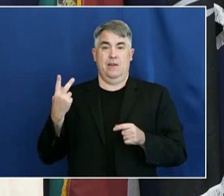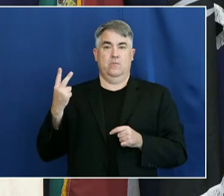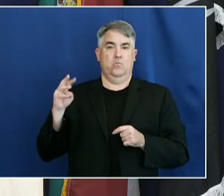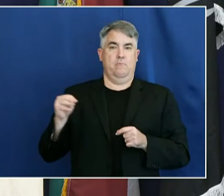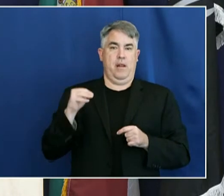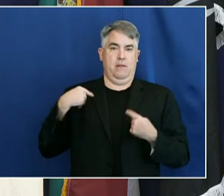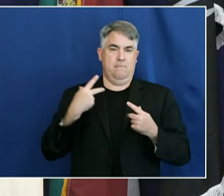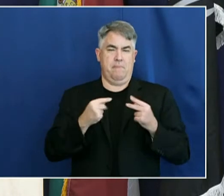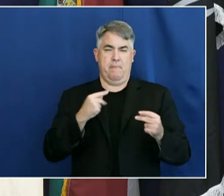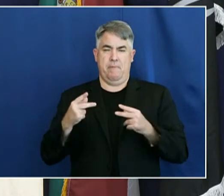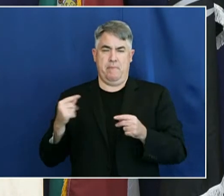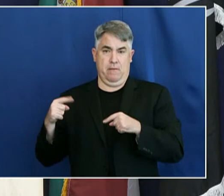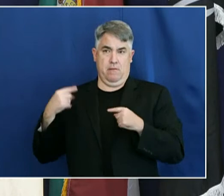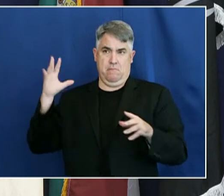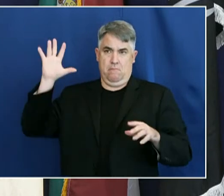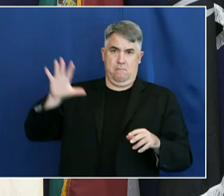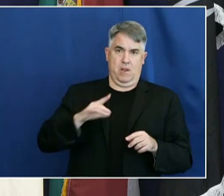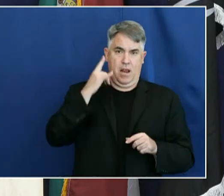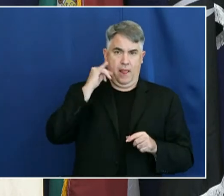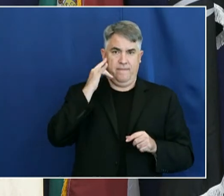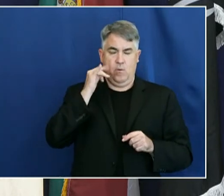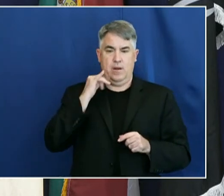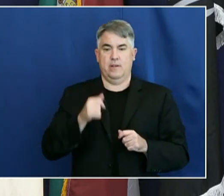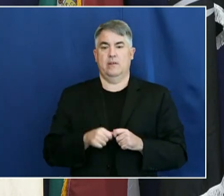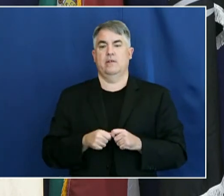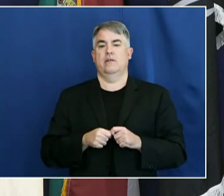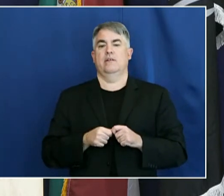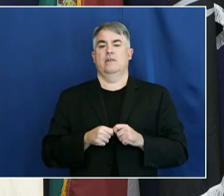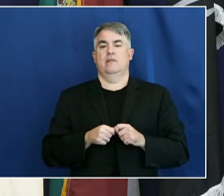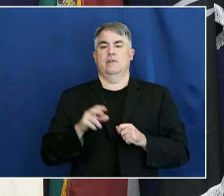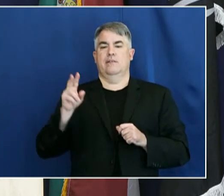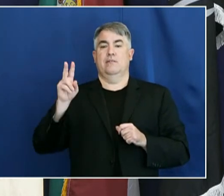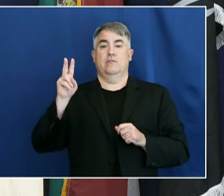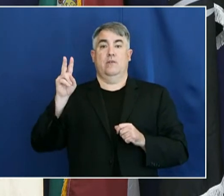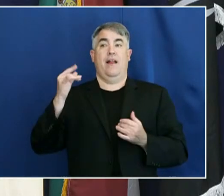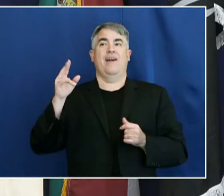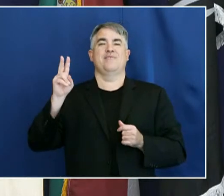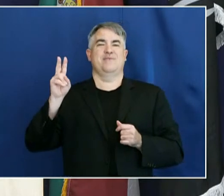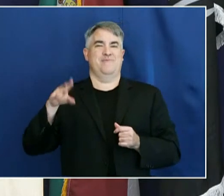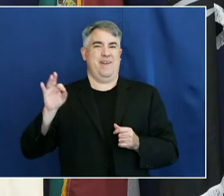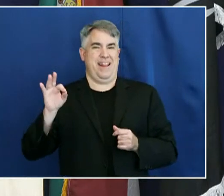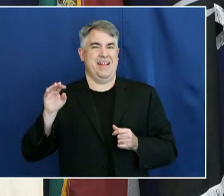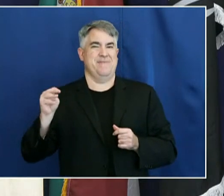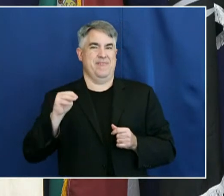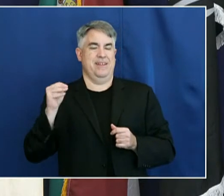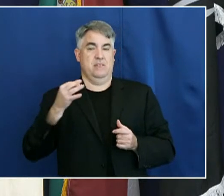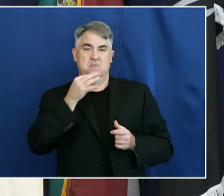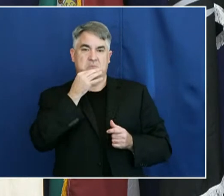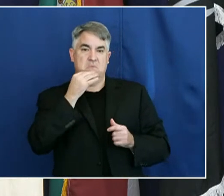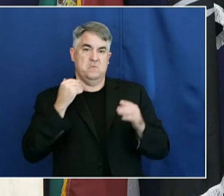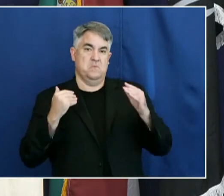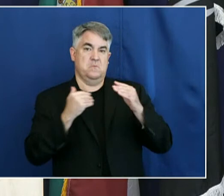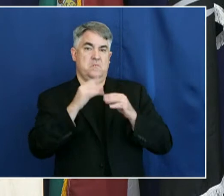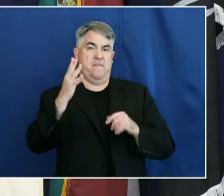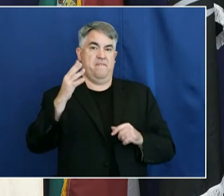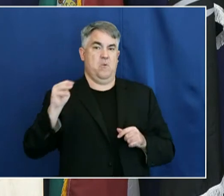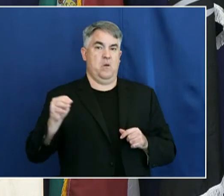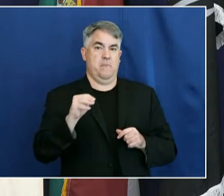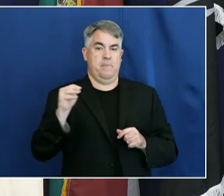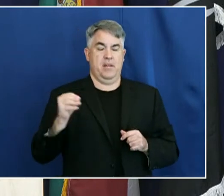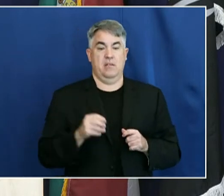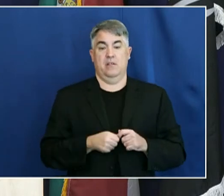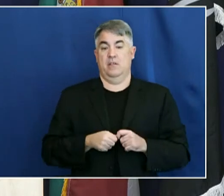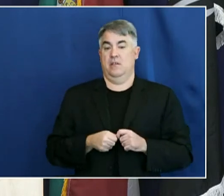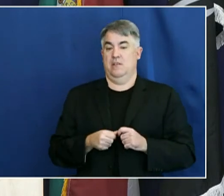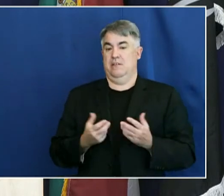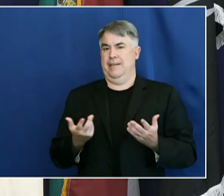tier. Right now, the state of California is at 2.9 million in that quartile, so really impossible to predict, but